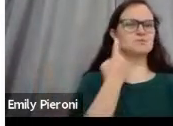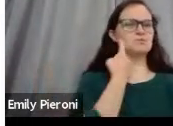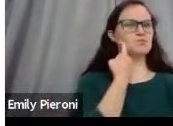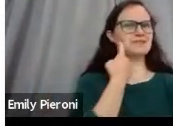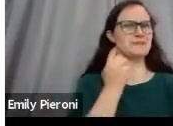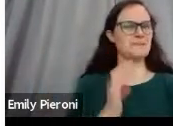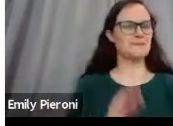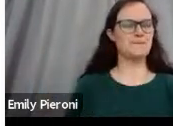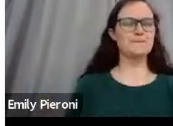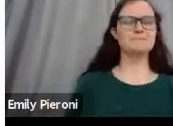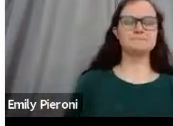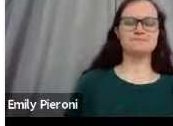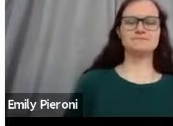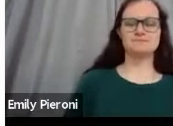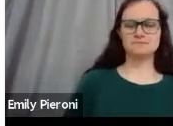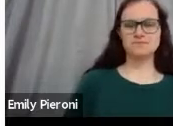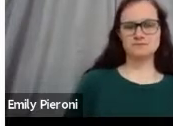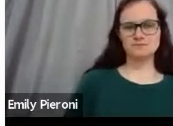are